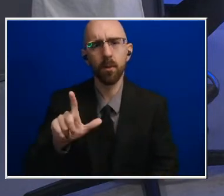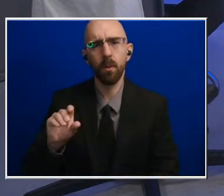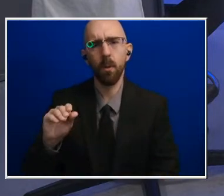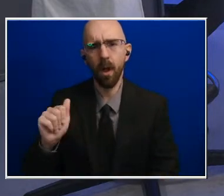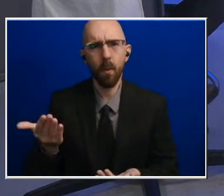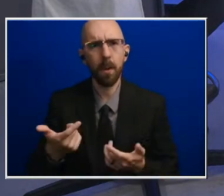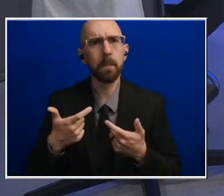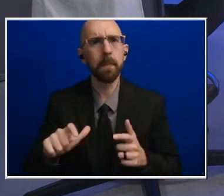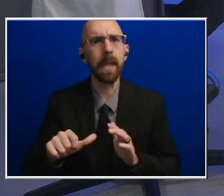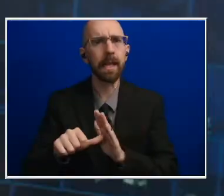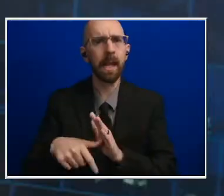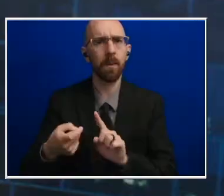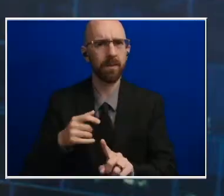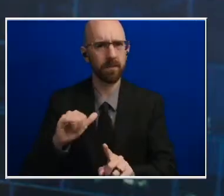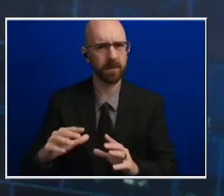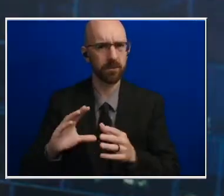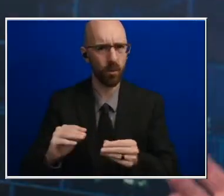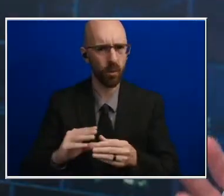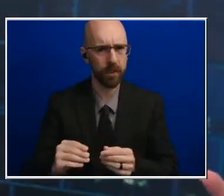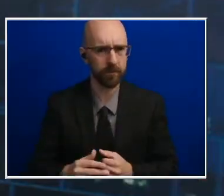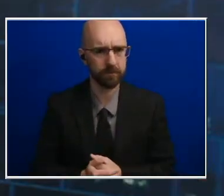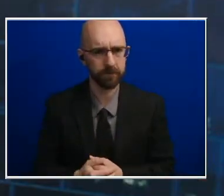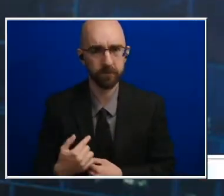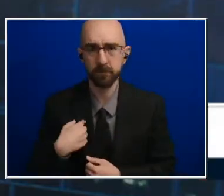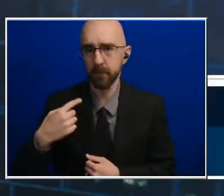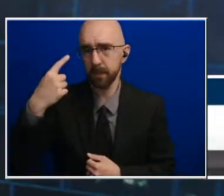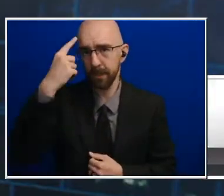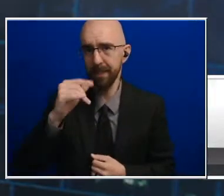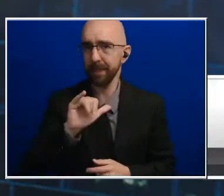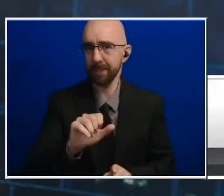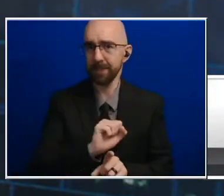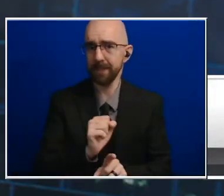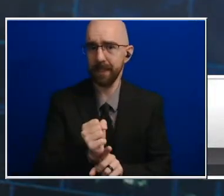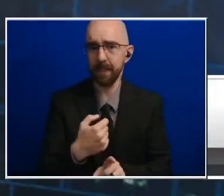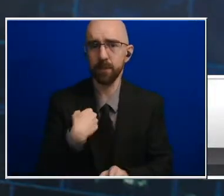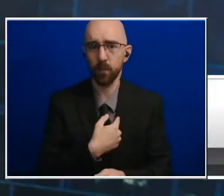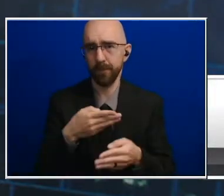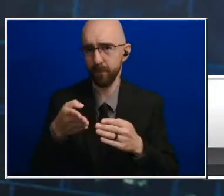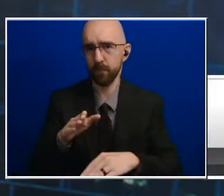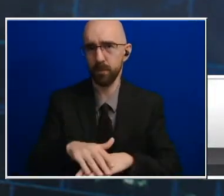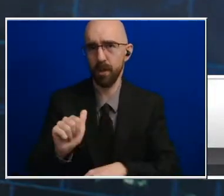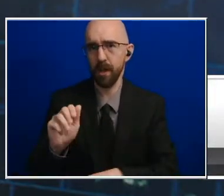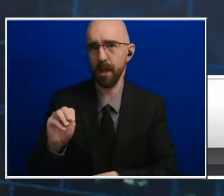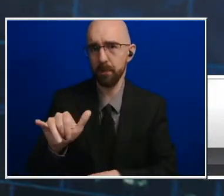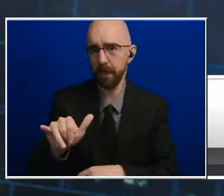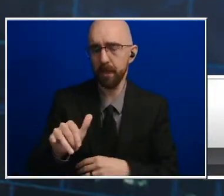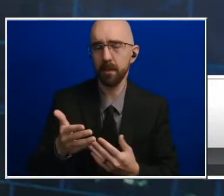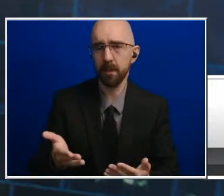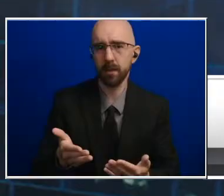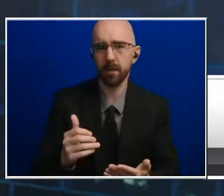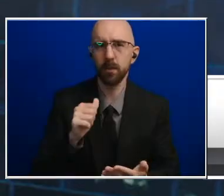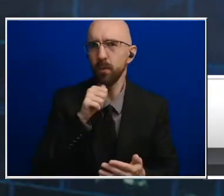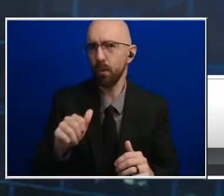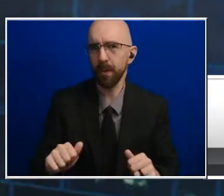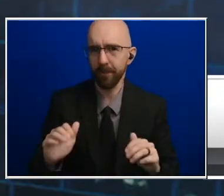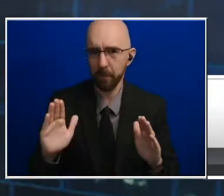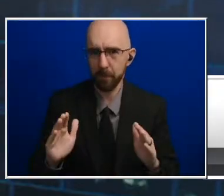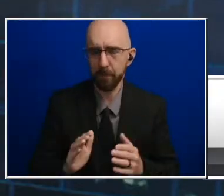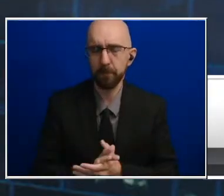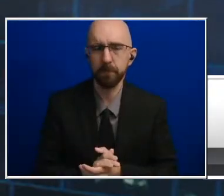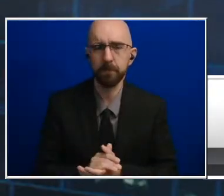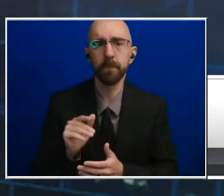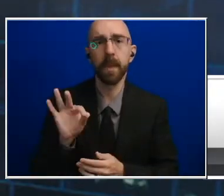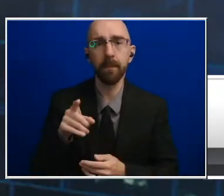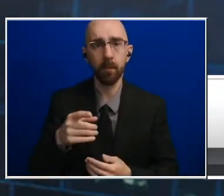story? I think in this case where we're focusing on Amy, it's don't give up. If you've had a